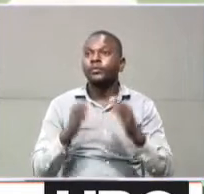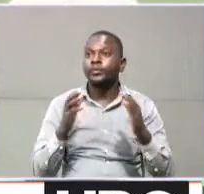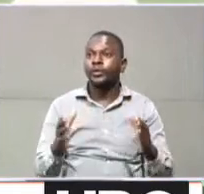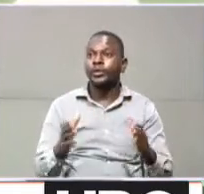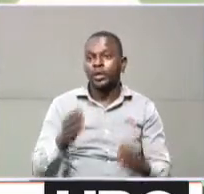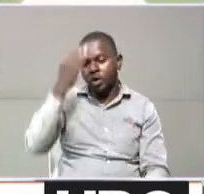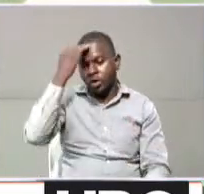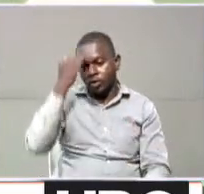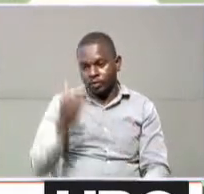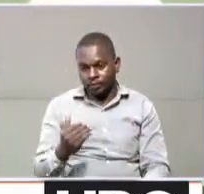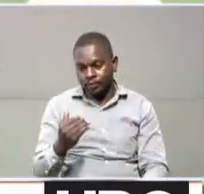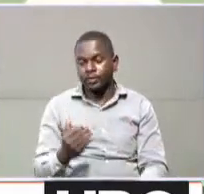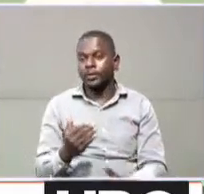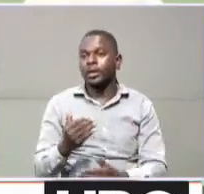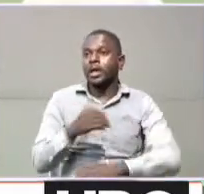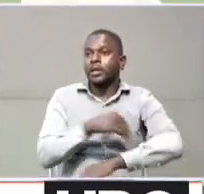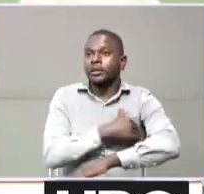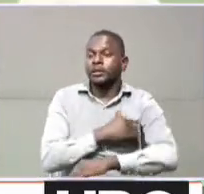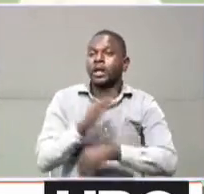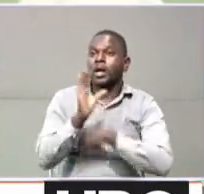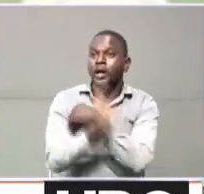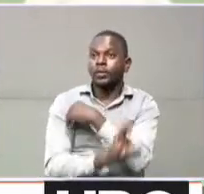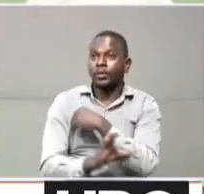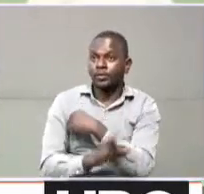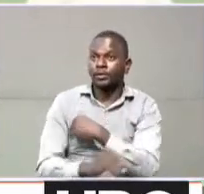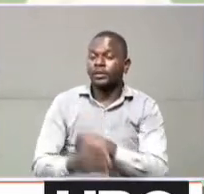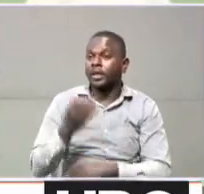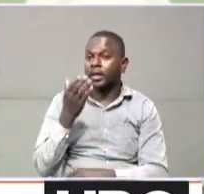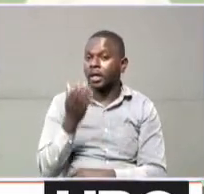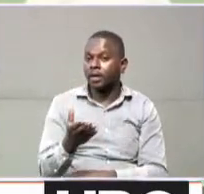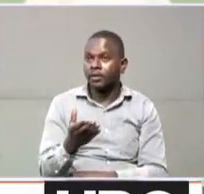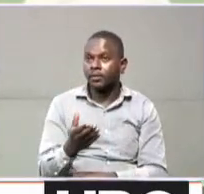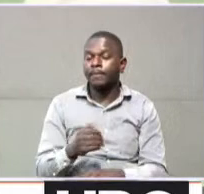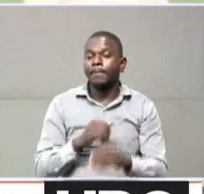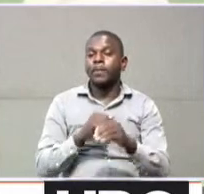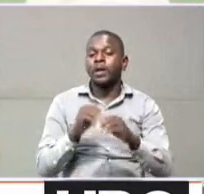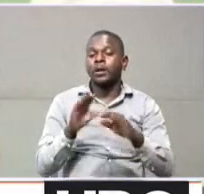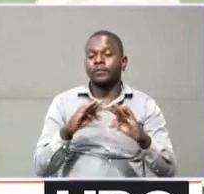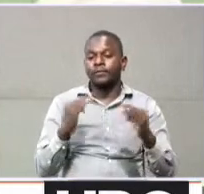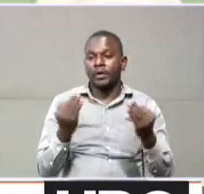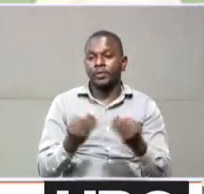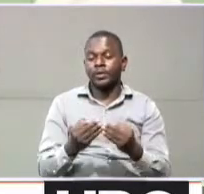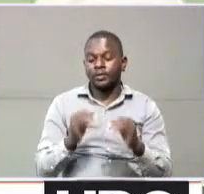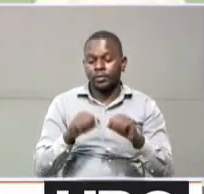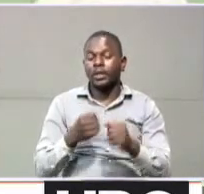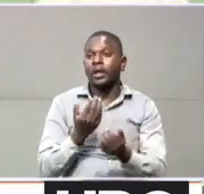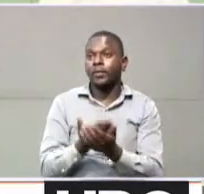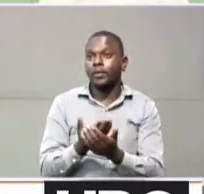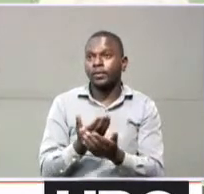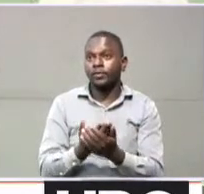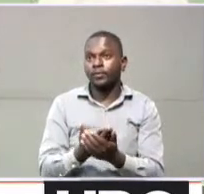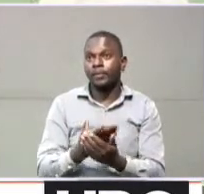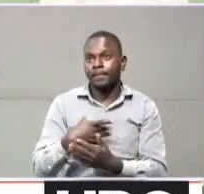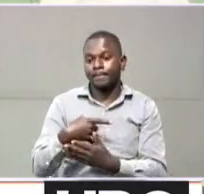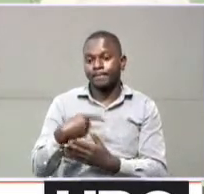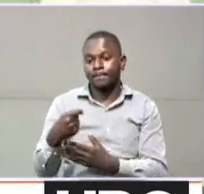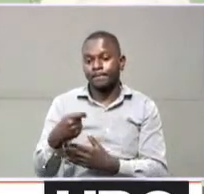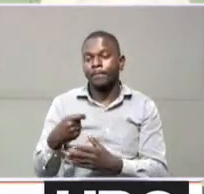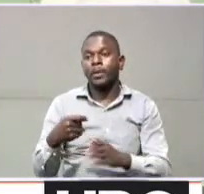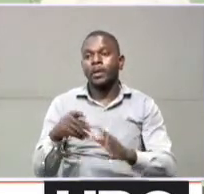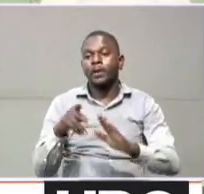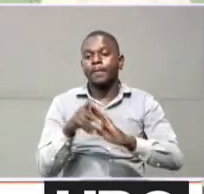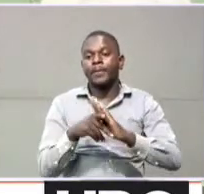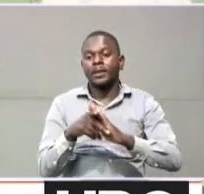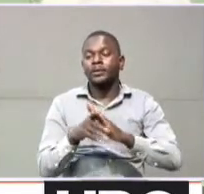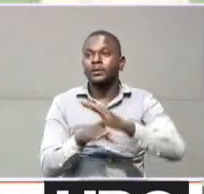because the sub counties that they have we have families that have applied they went to the parish